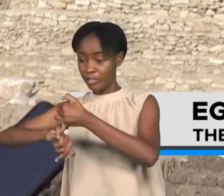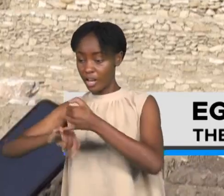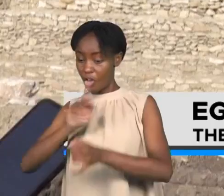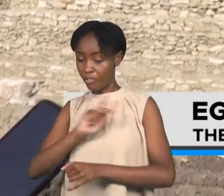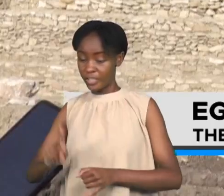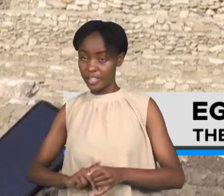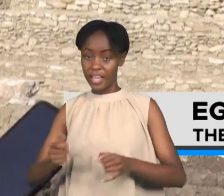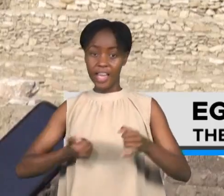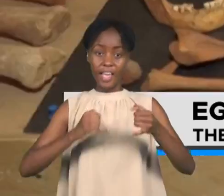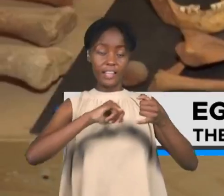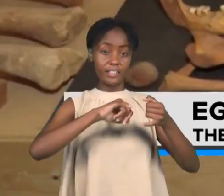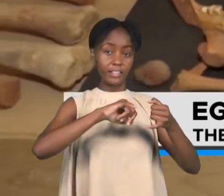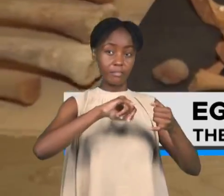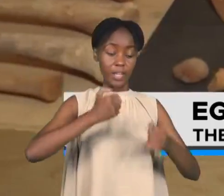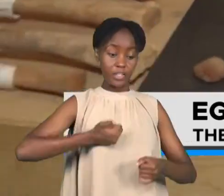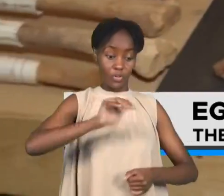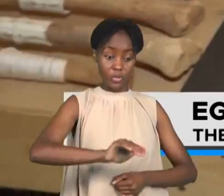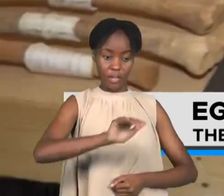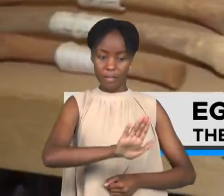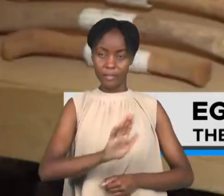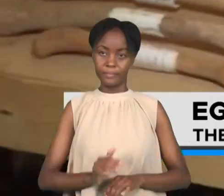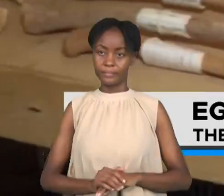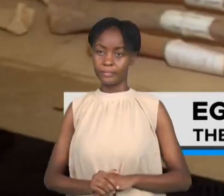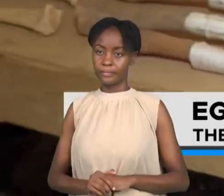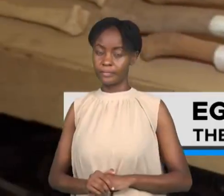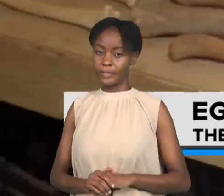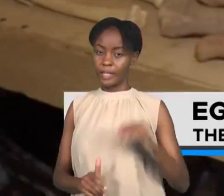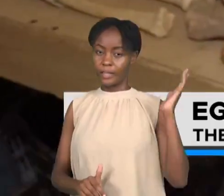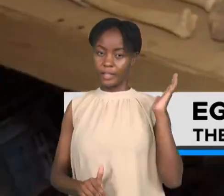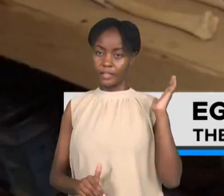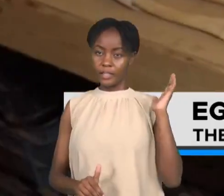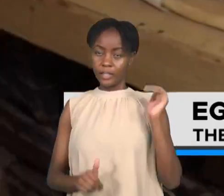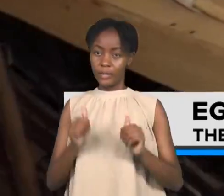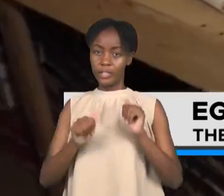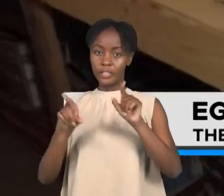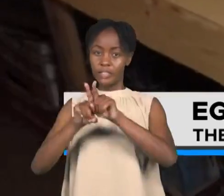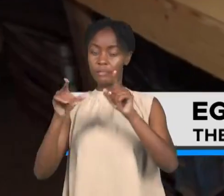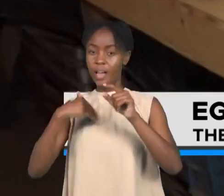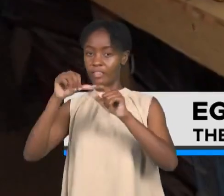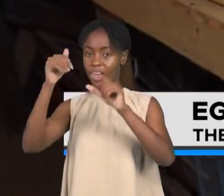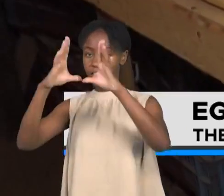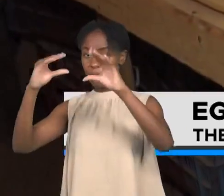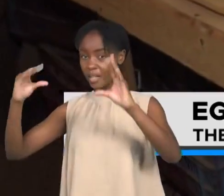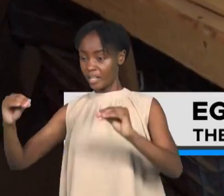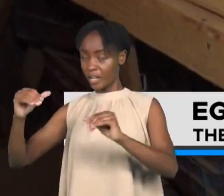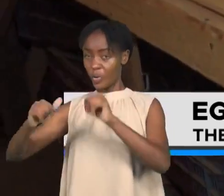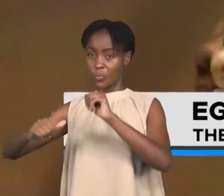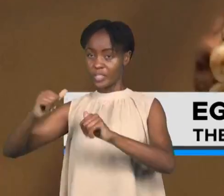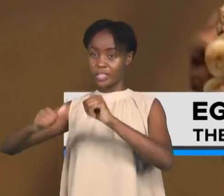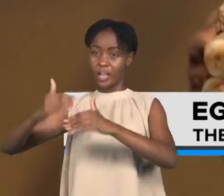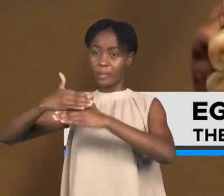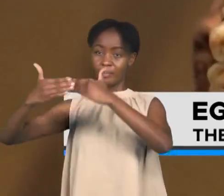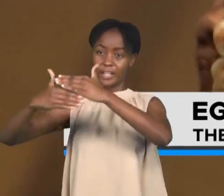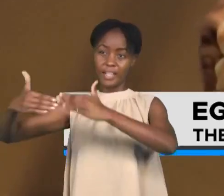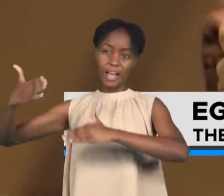daughter in the Old Kingdom. The Saqqara site is also home to the Step Pyramid of Djoser, one of the earliest built in ancient